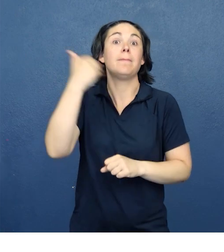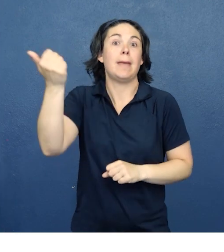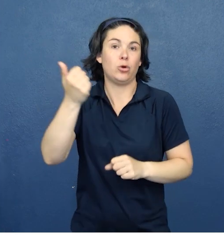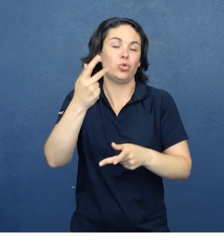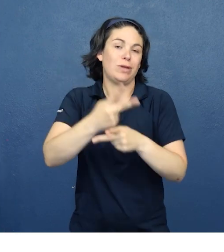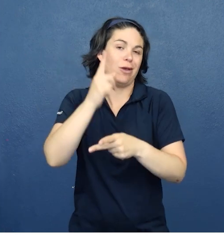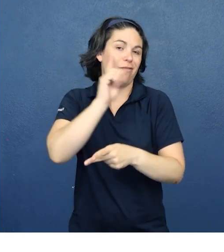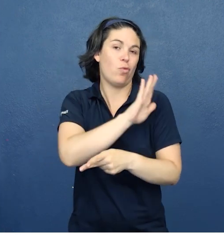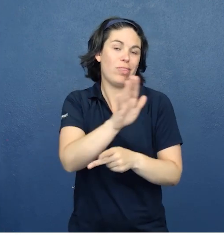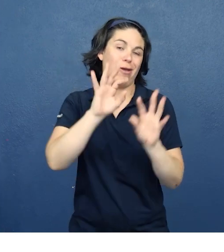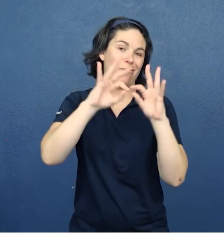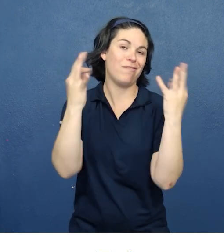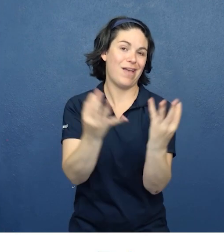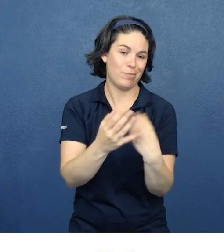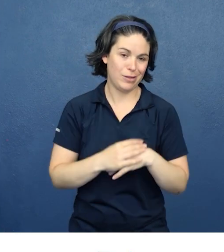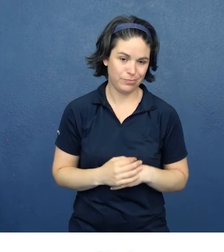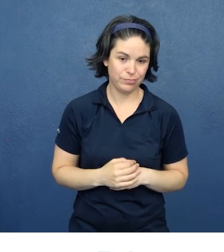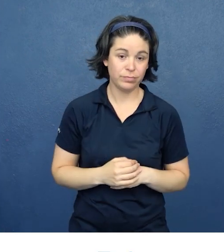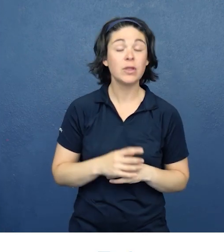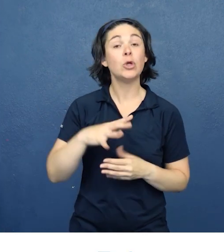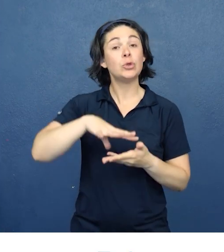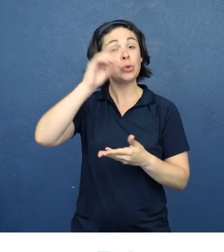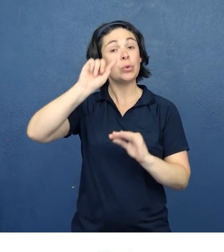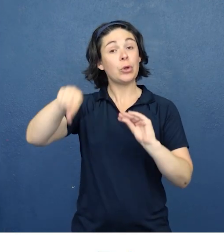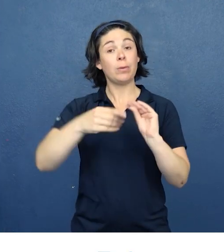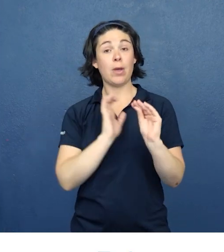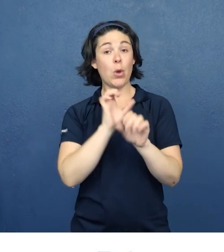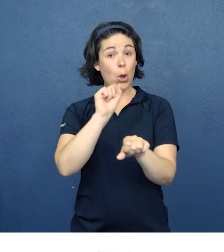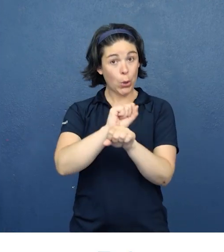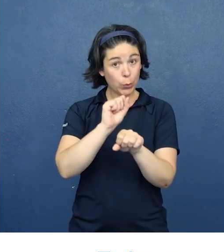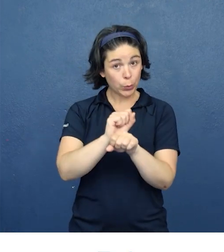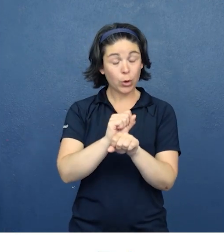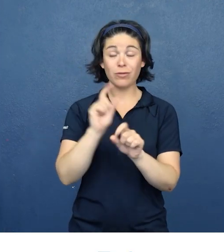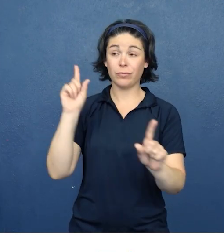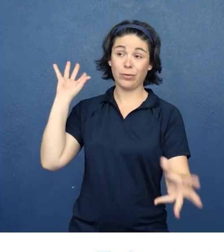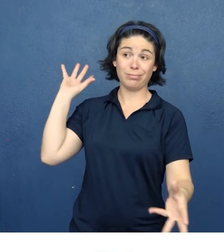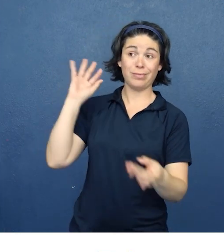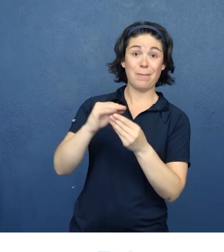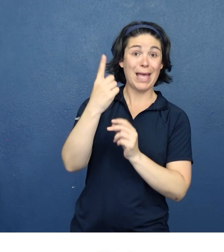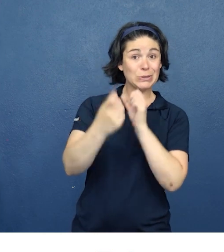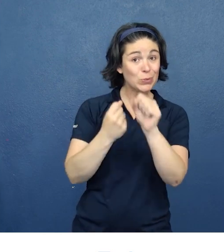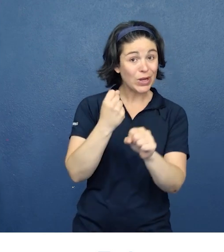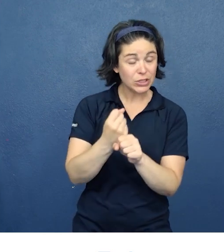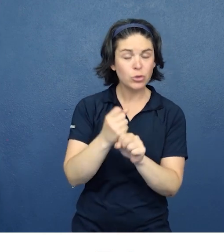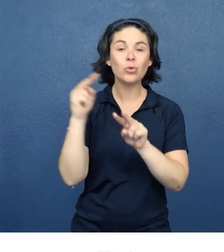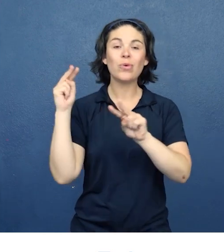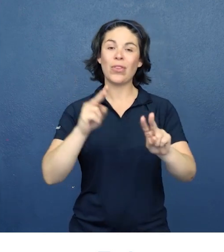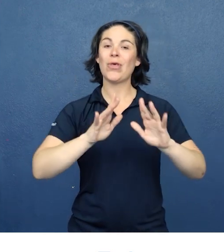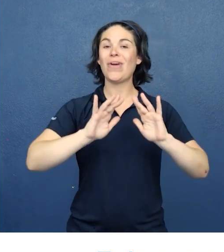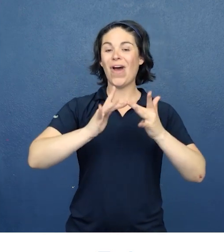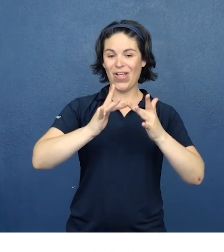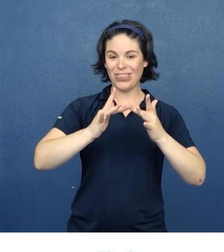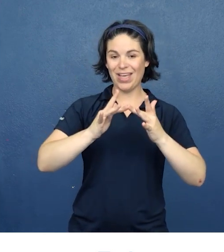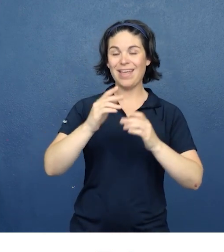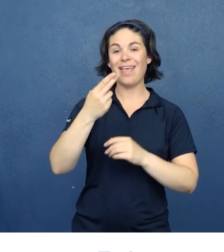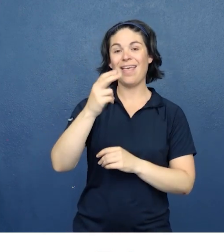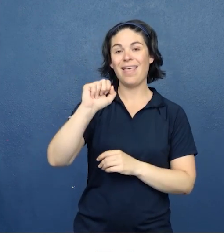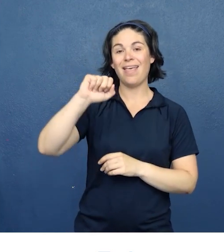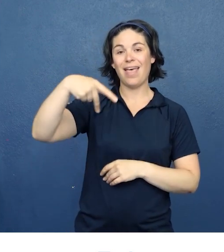their loved ones. To learn more about our work with this innovation plan over the past year, visit our new website